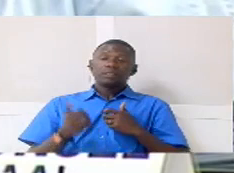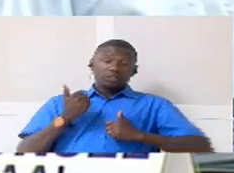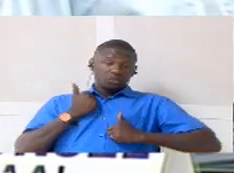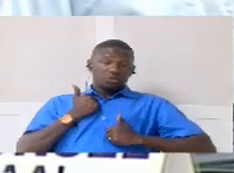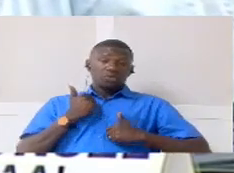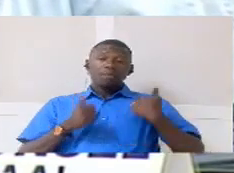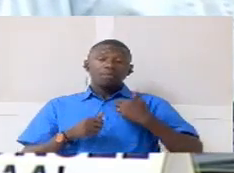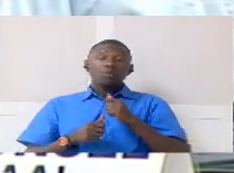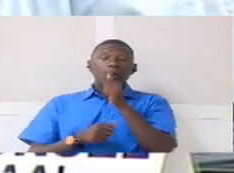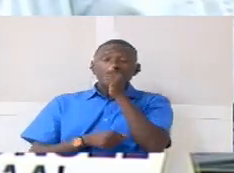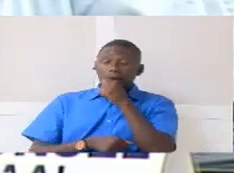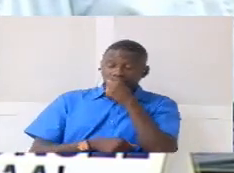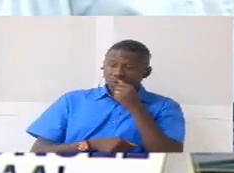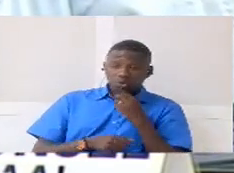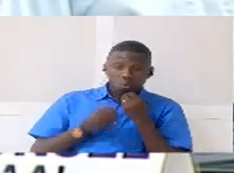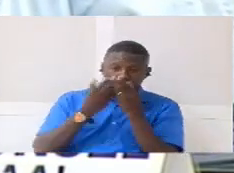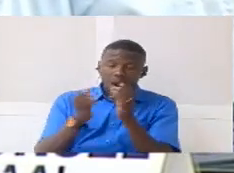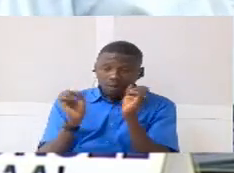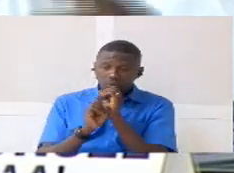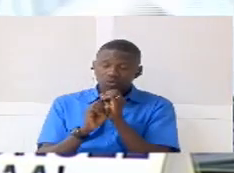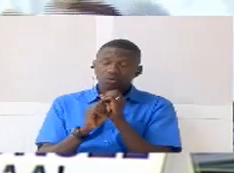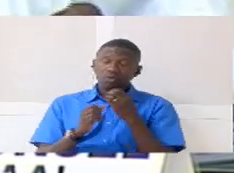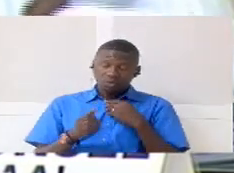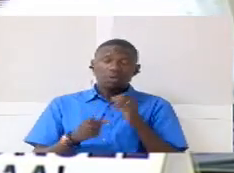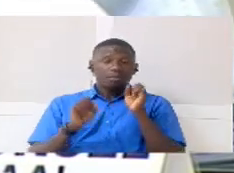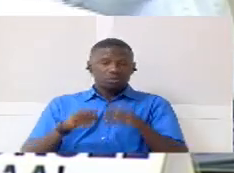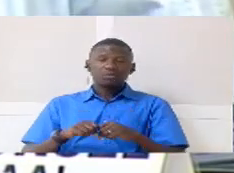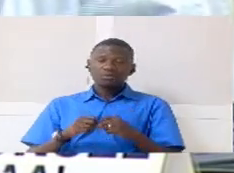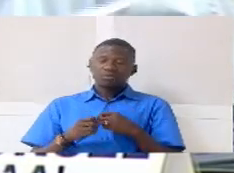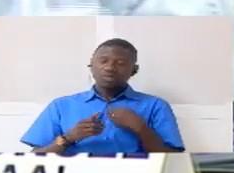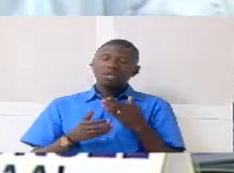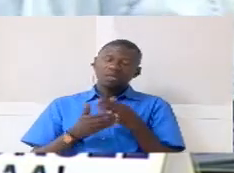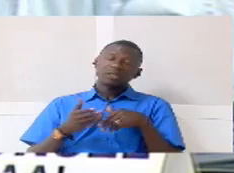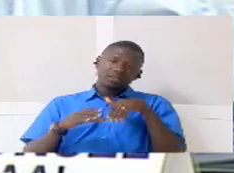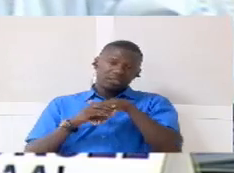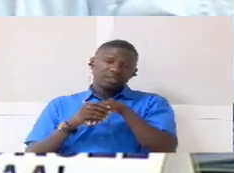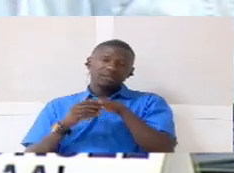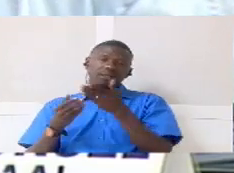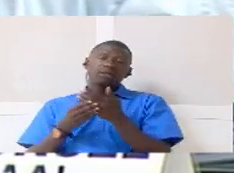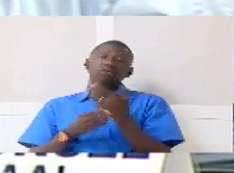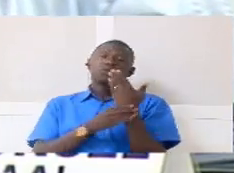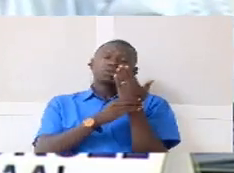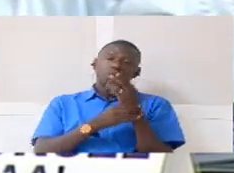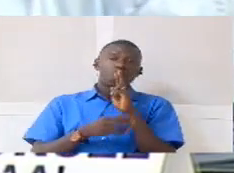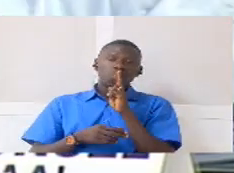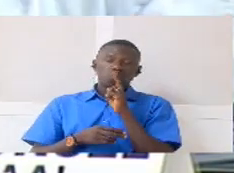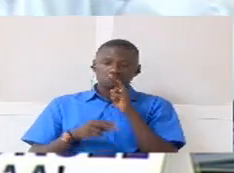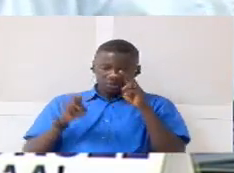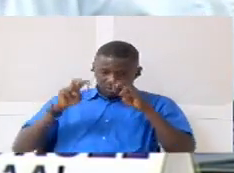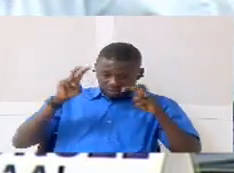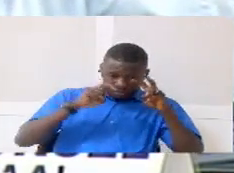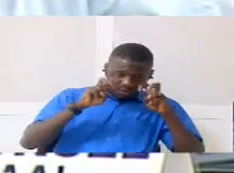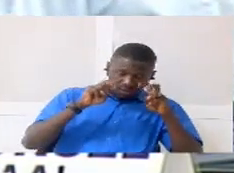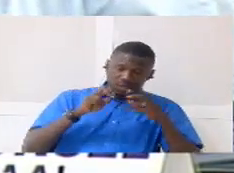a misinformation of those doctors who would eventually examine the body. Bari asikeno fananko ninku